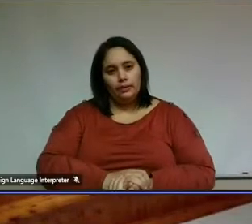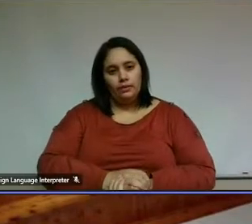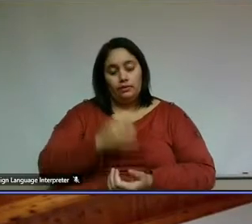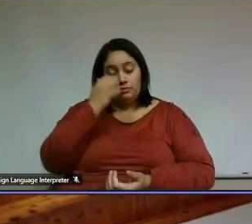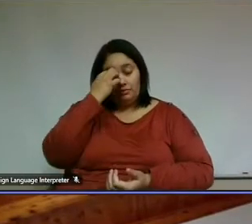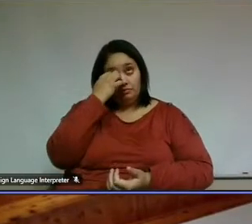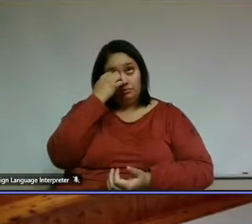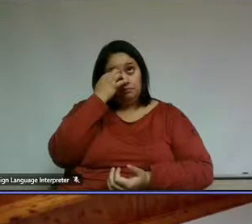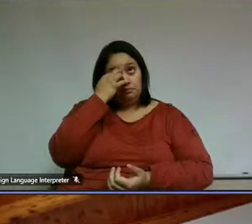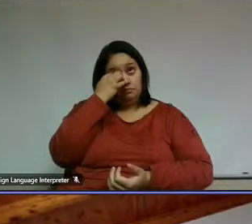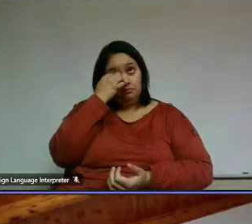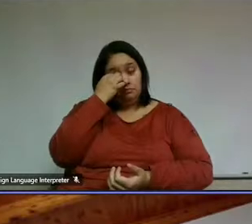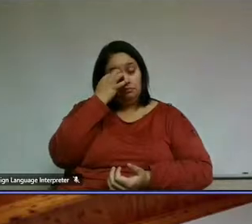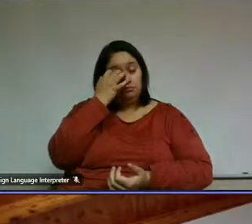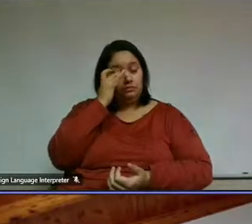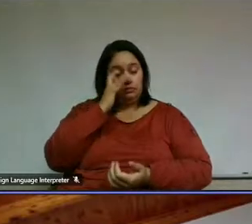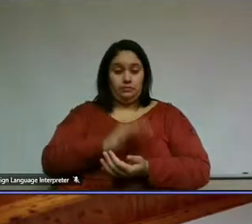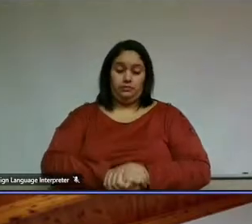And then,